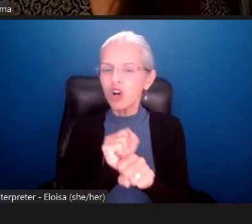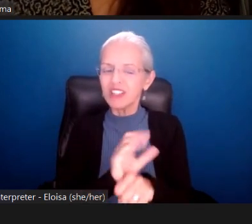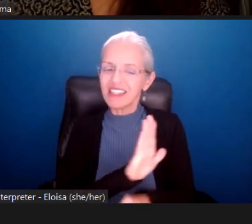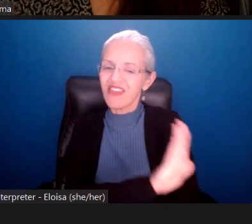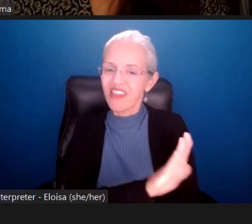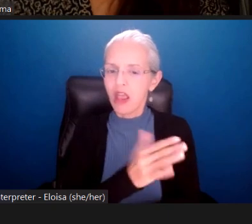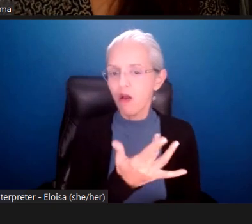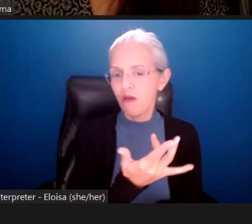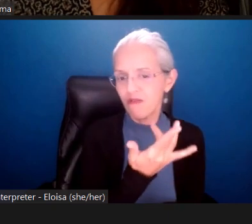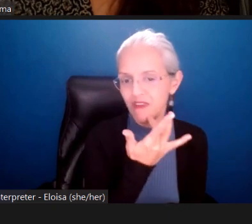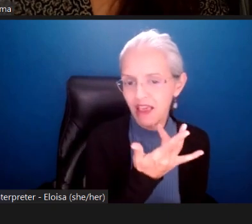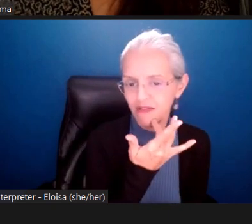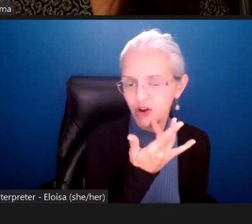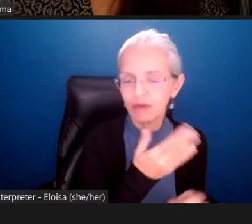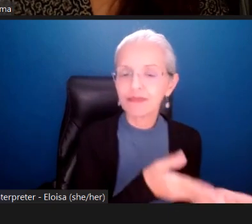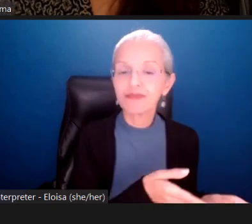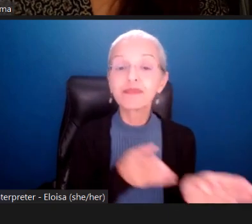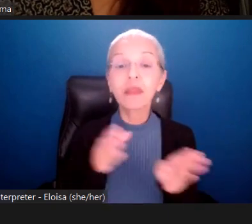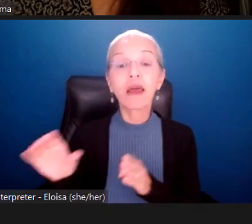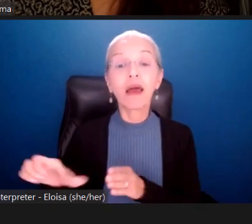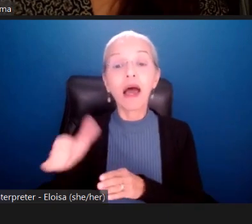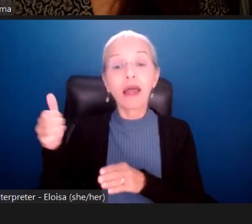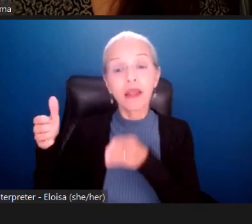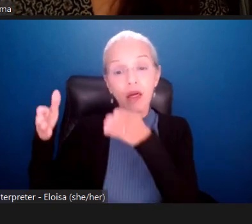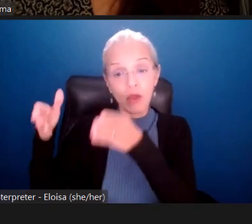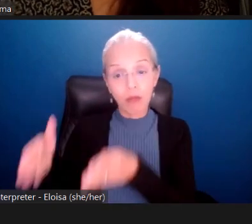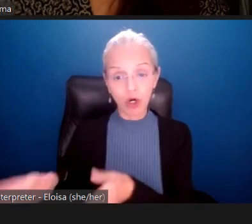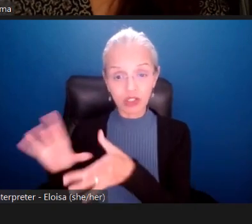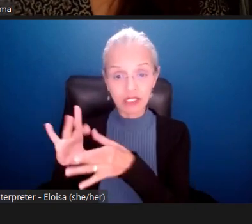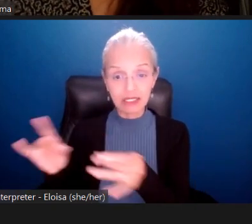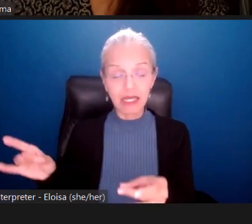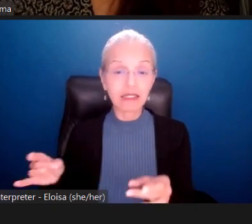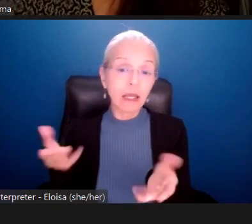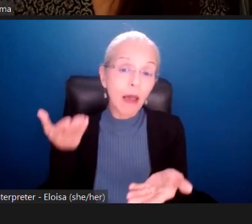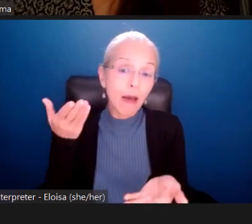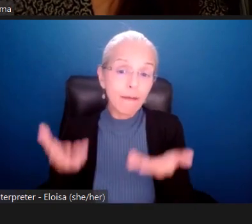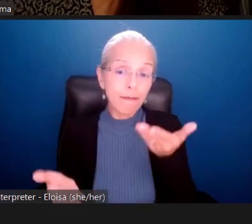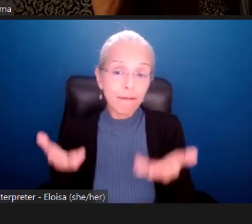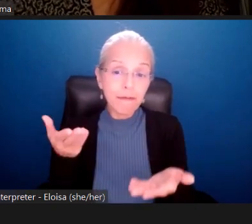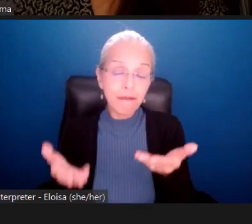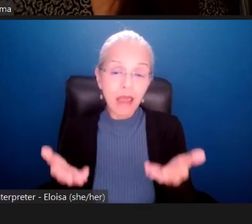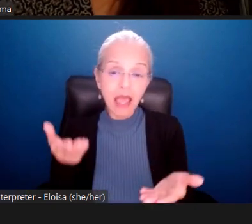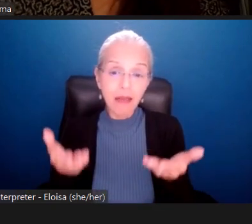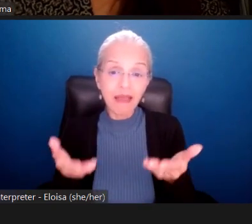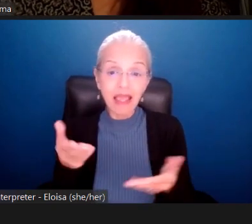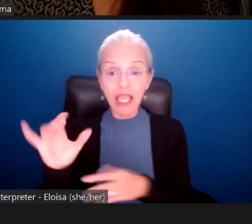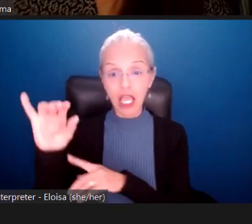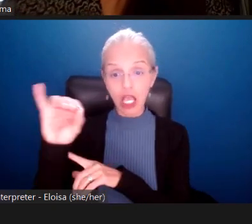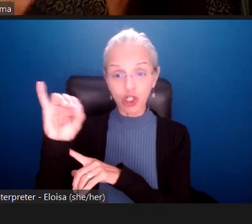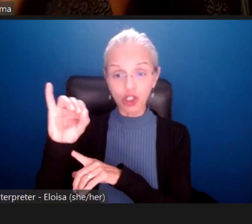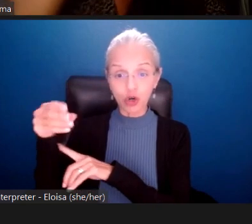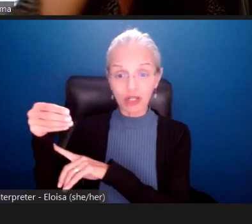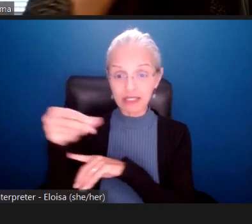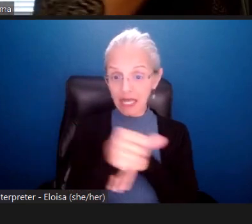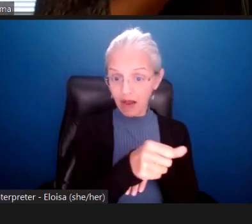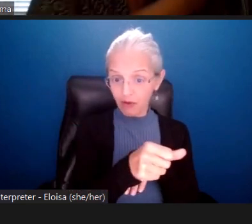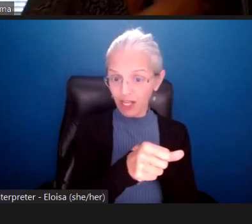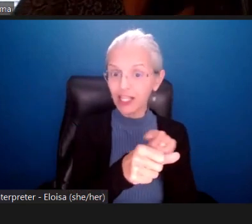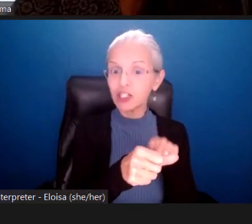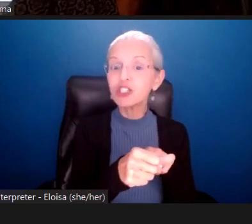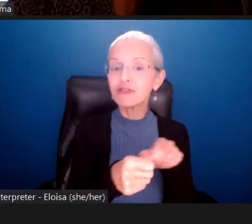Another person is surmising, could it have something to do with insurance coverage?